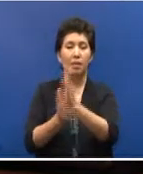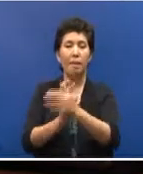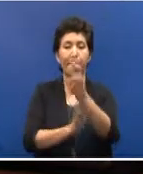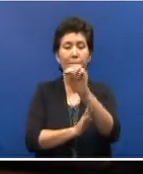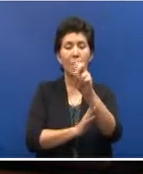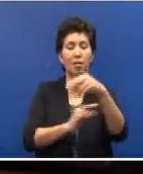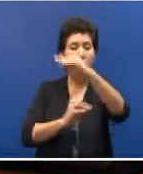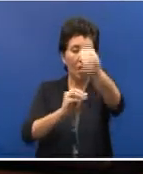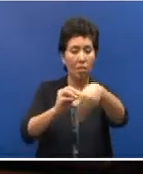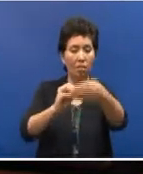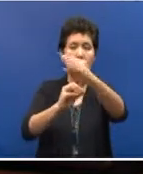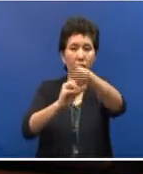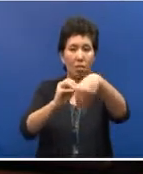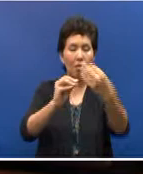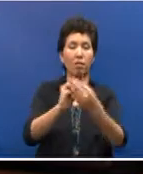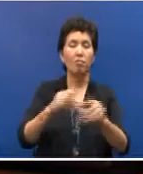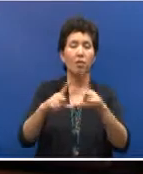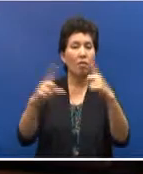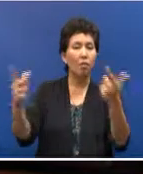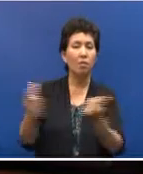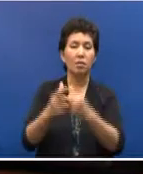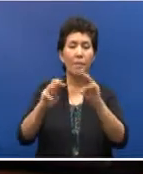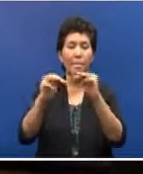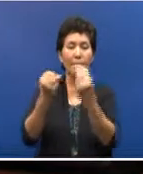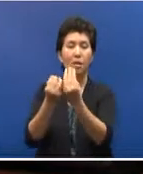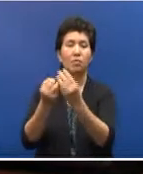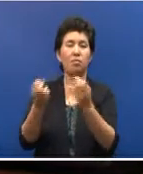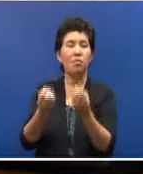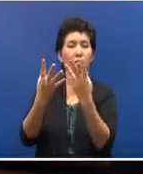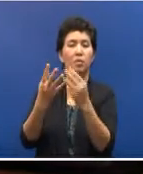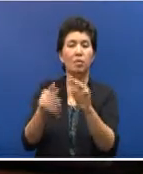they adopt a great part of the majority group's culture.